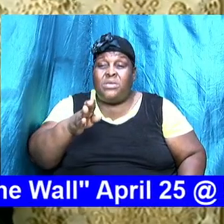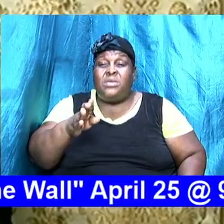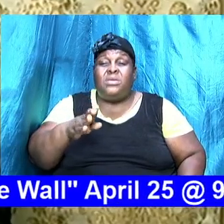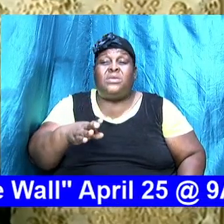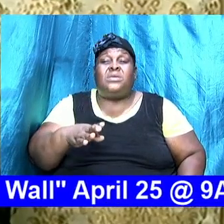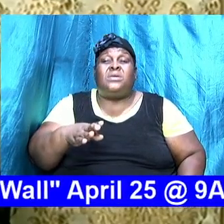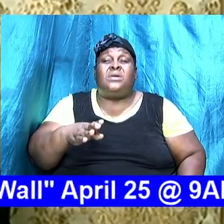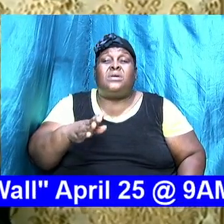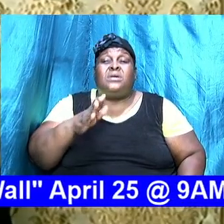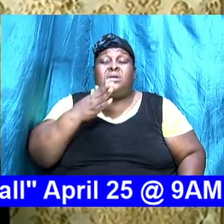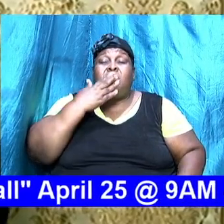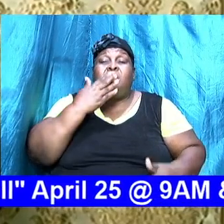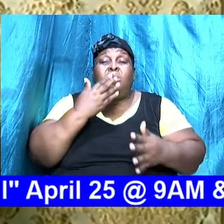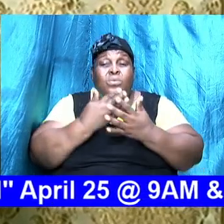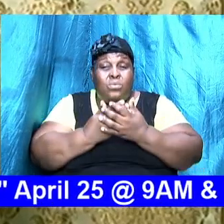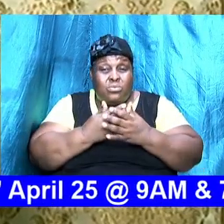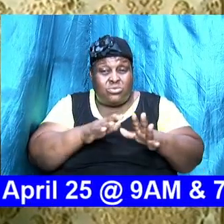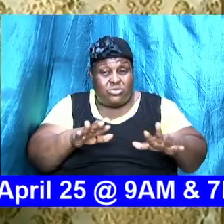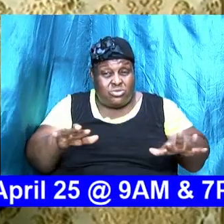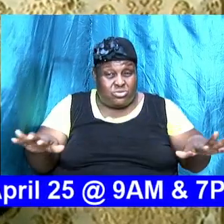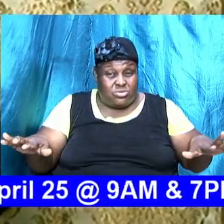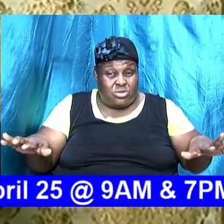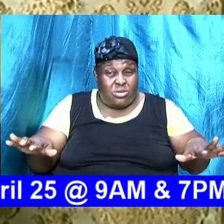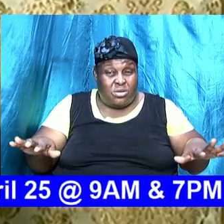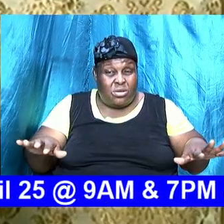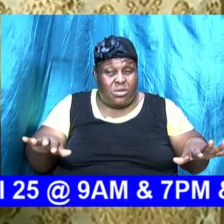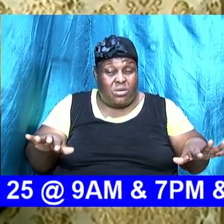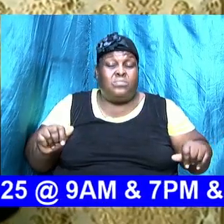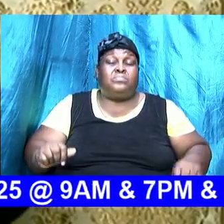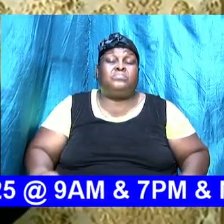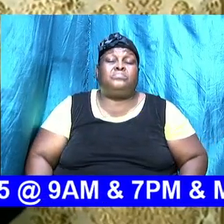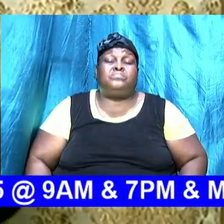pattern you. And just by